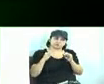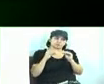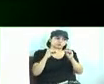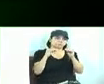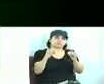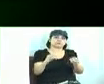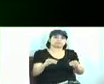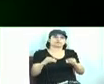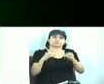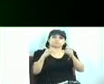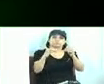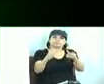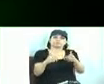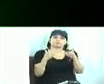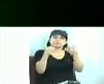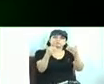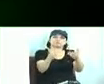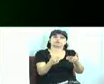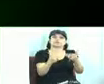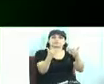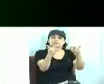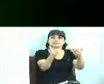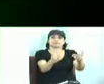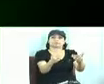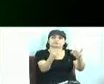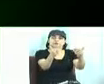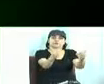I'm moving, moving